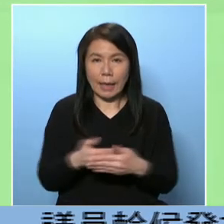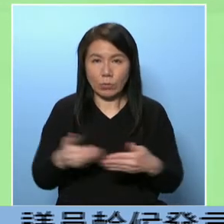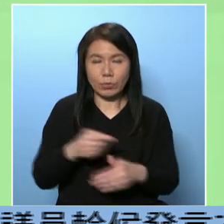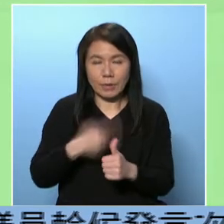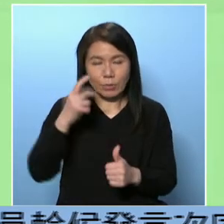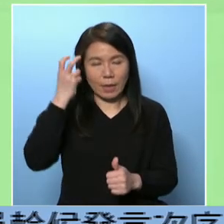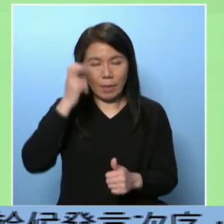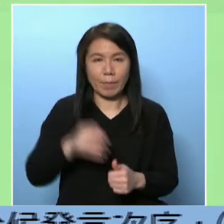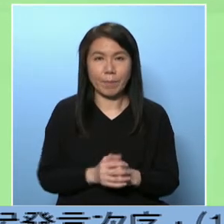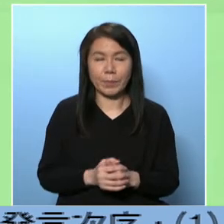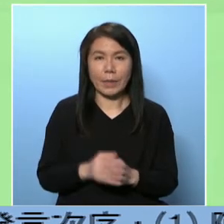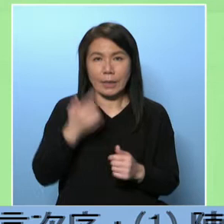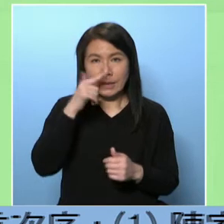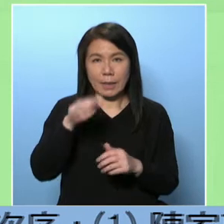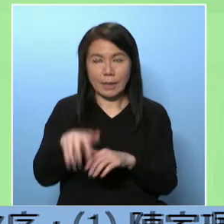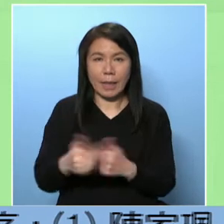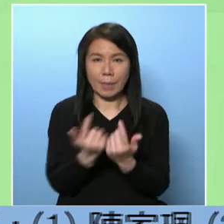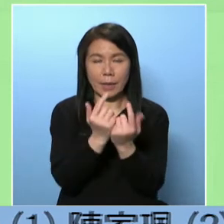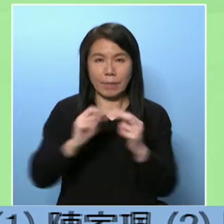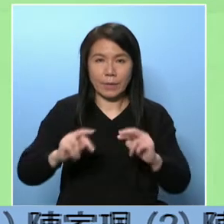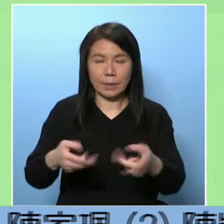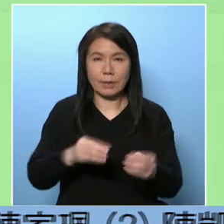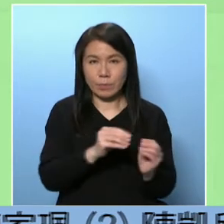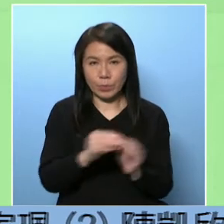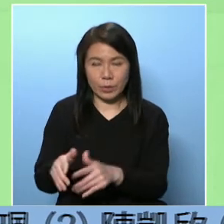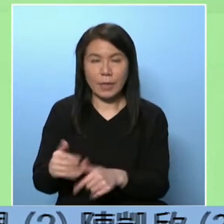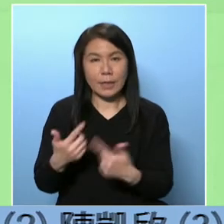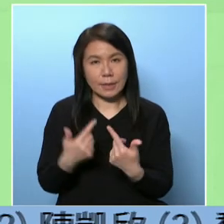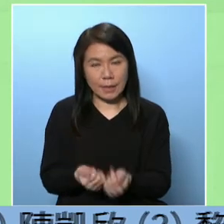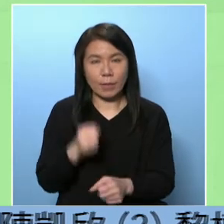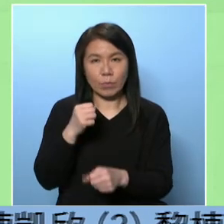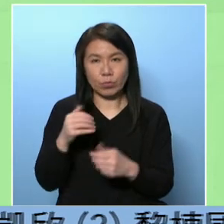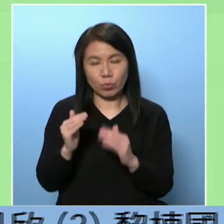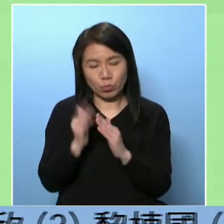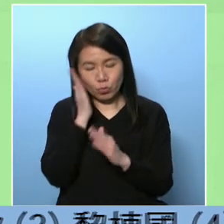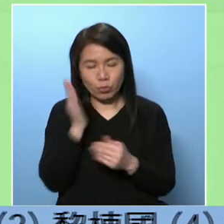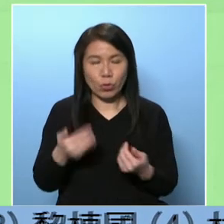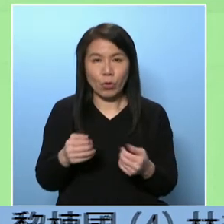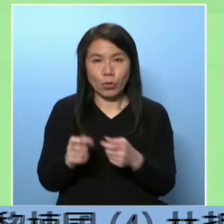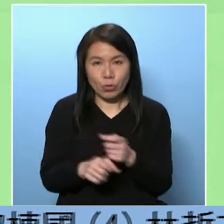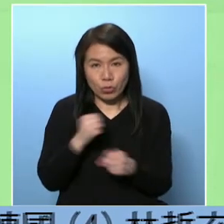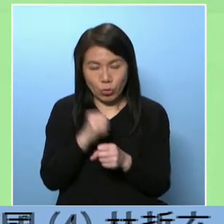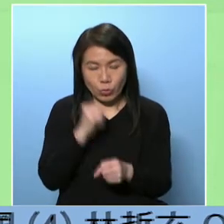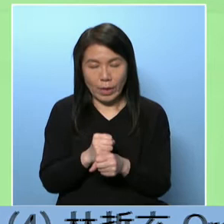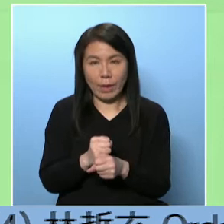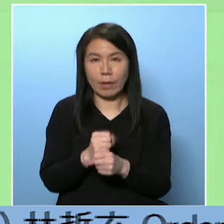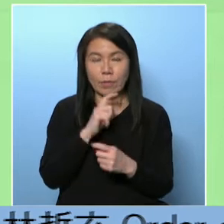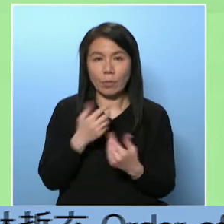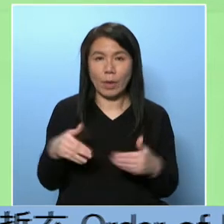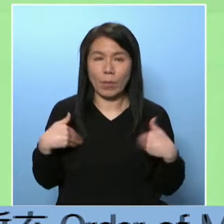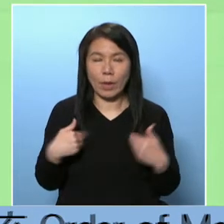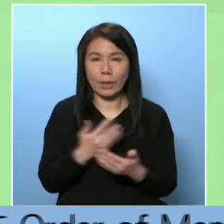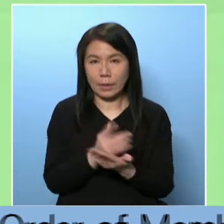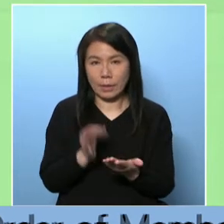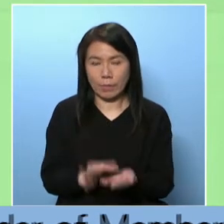a merged development of the urban and the suburban area, and the anti-north would also